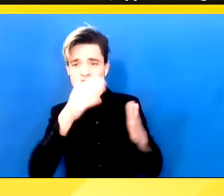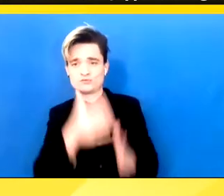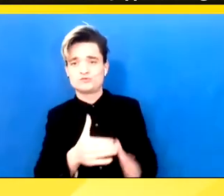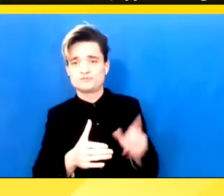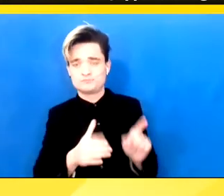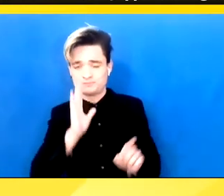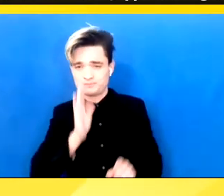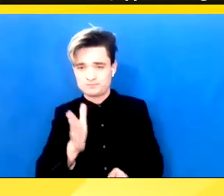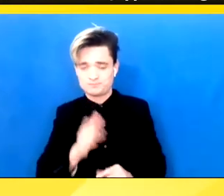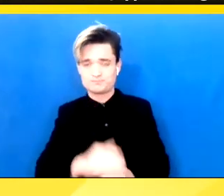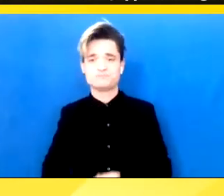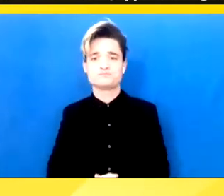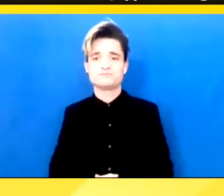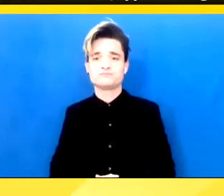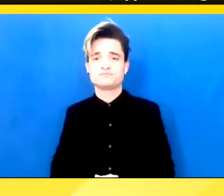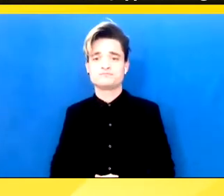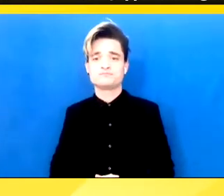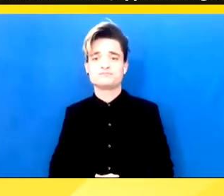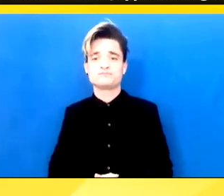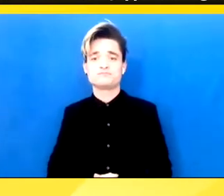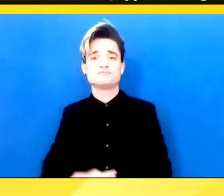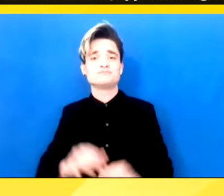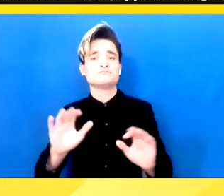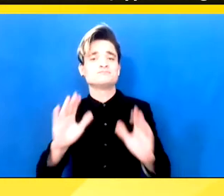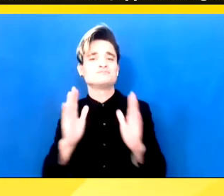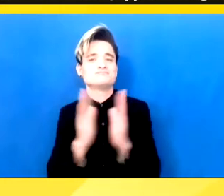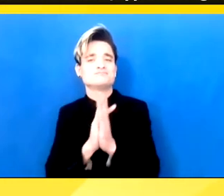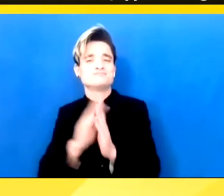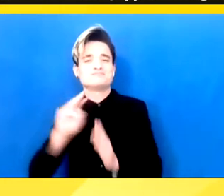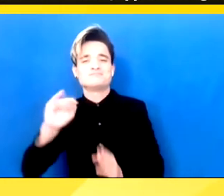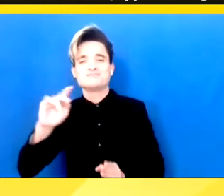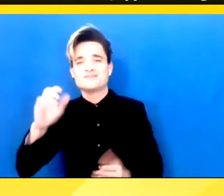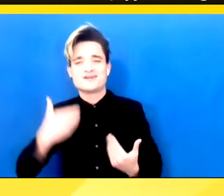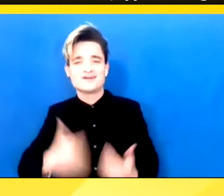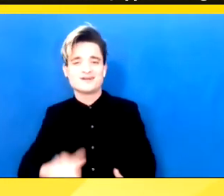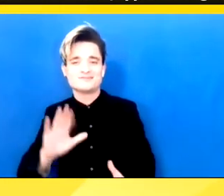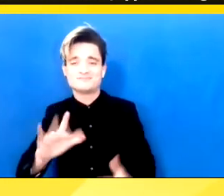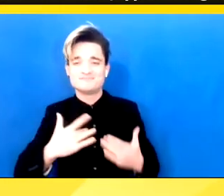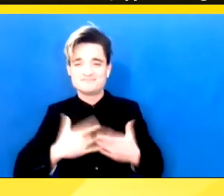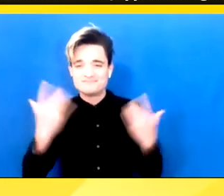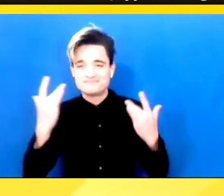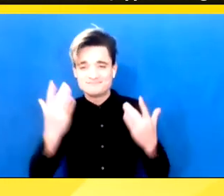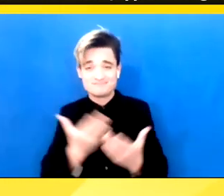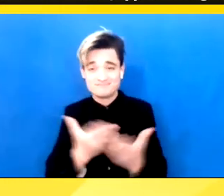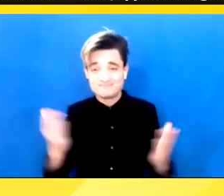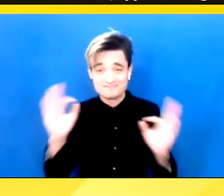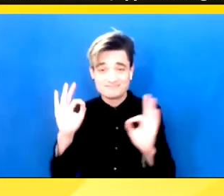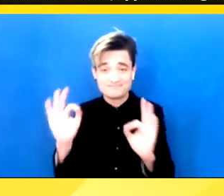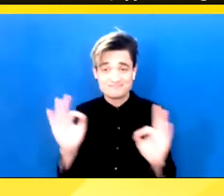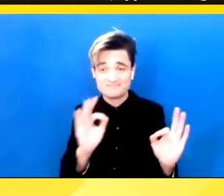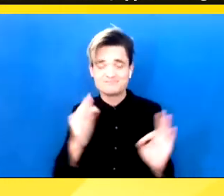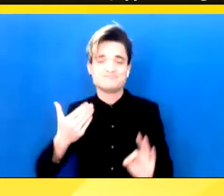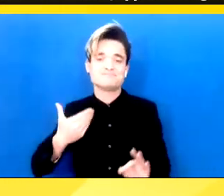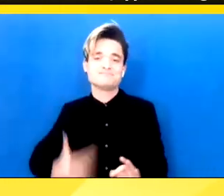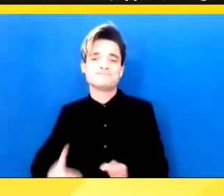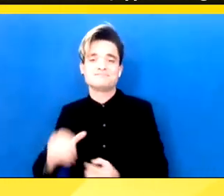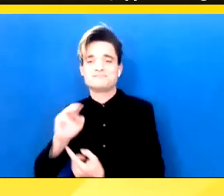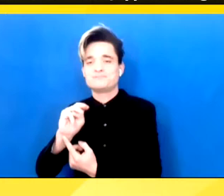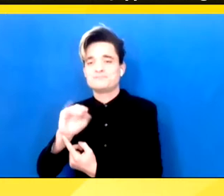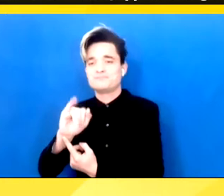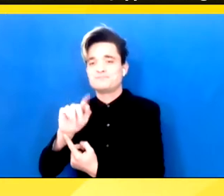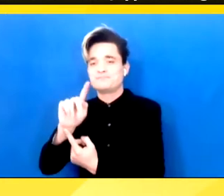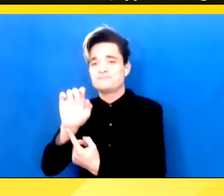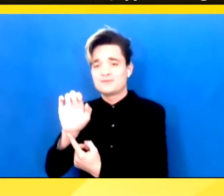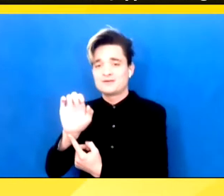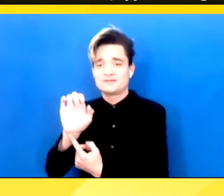One more time, how y'all doing this evening? My name is Michael Foster. I am the lead organizer on the ground